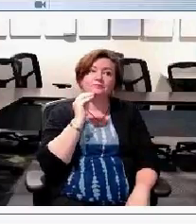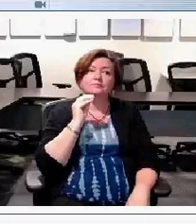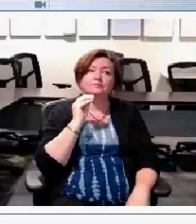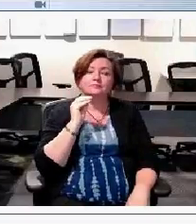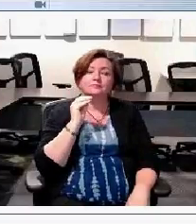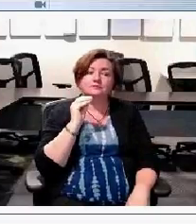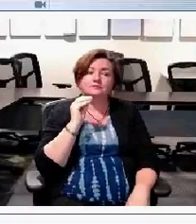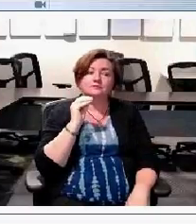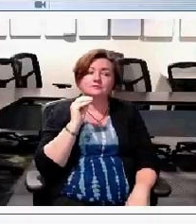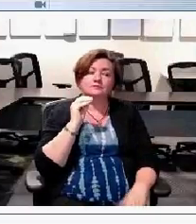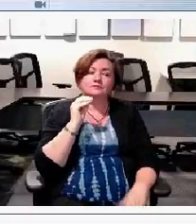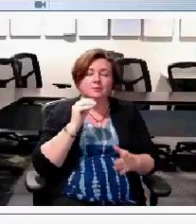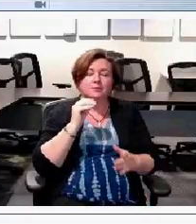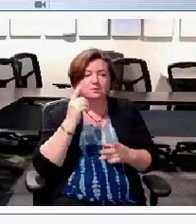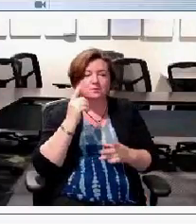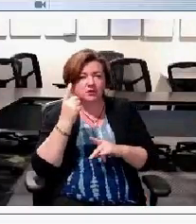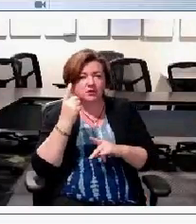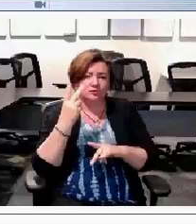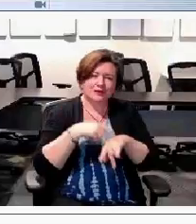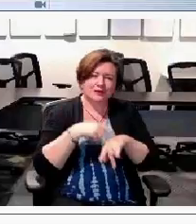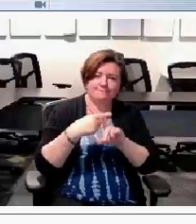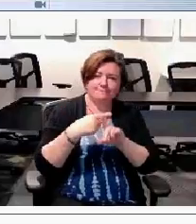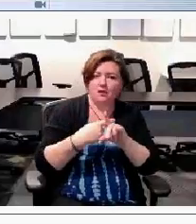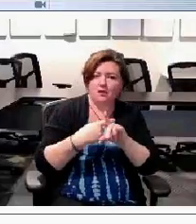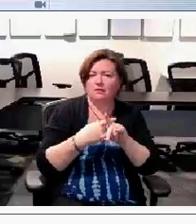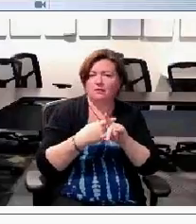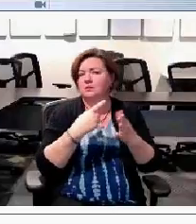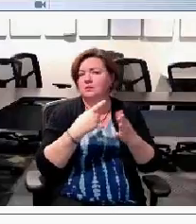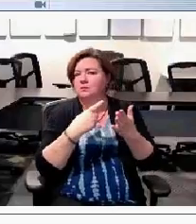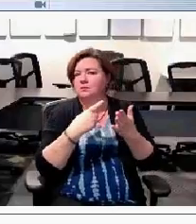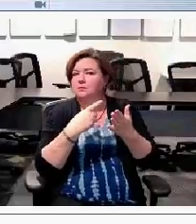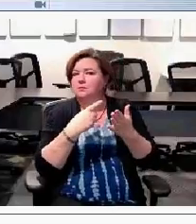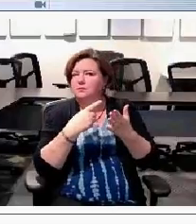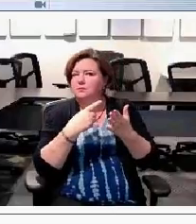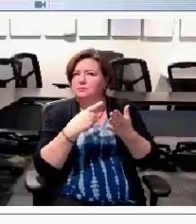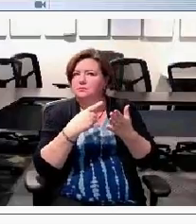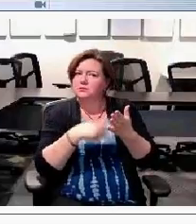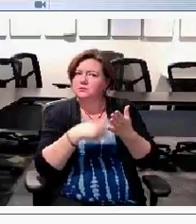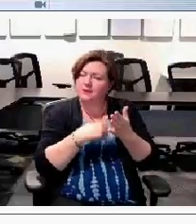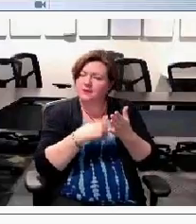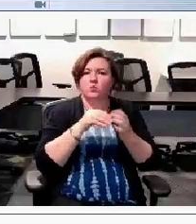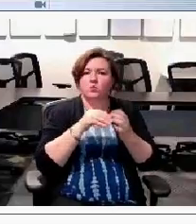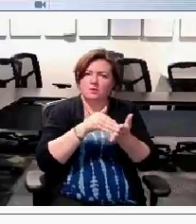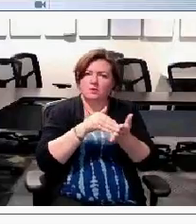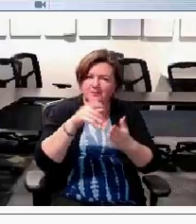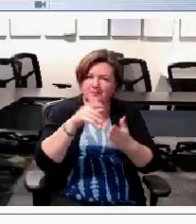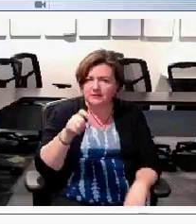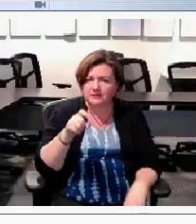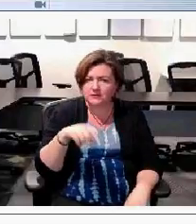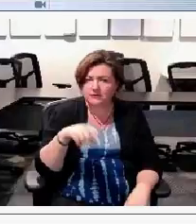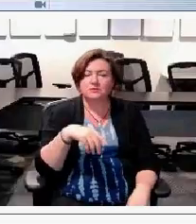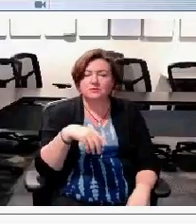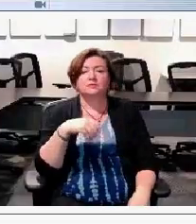Often, one, two times per month. Sometimes the frequency is more frequent than that. Often